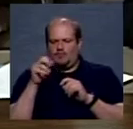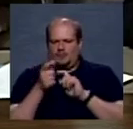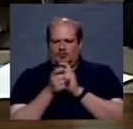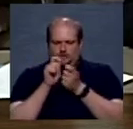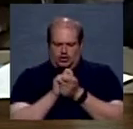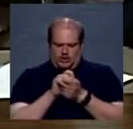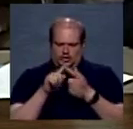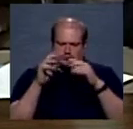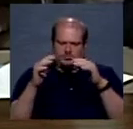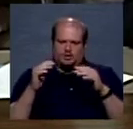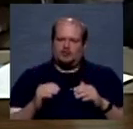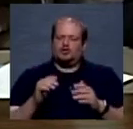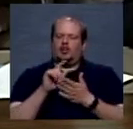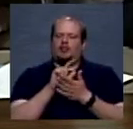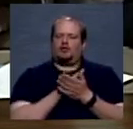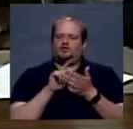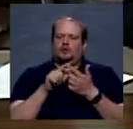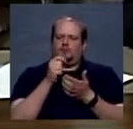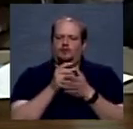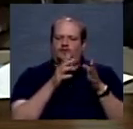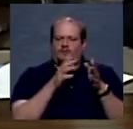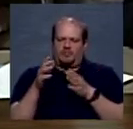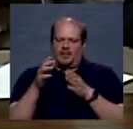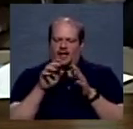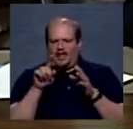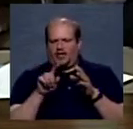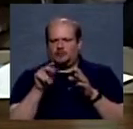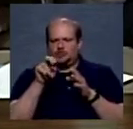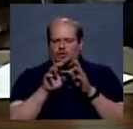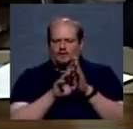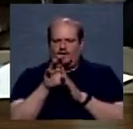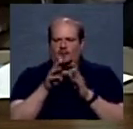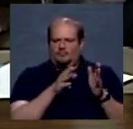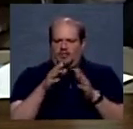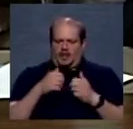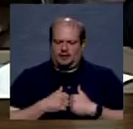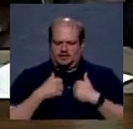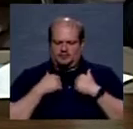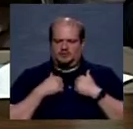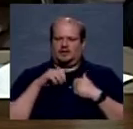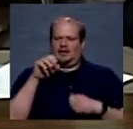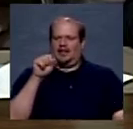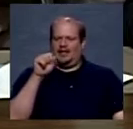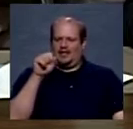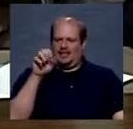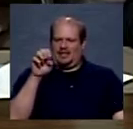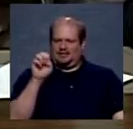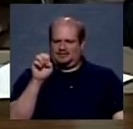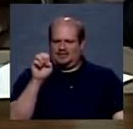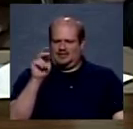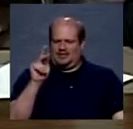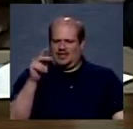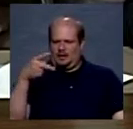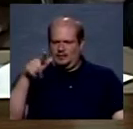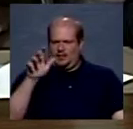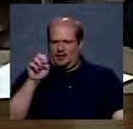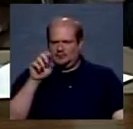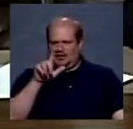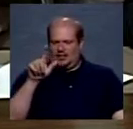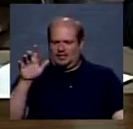other purposes, an ordinance to approve a planned zoning development establish a planned residential district titled SCK Place